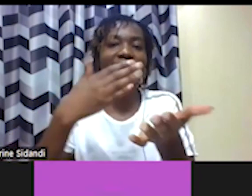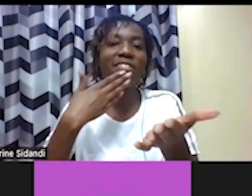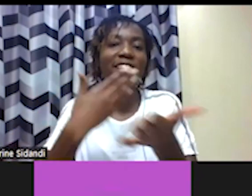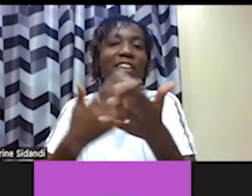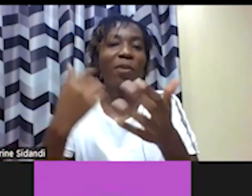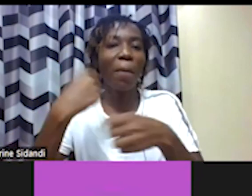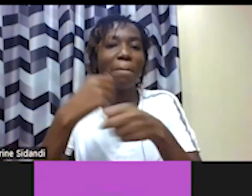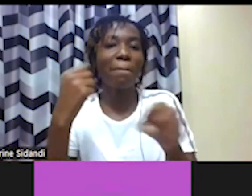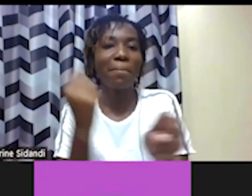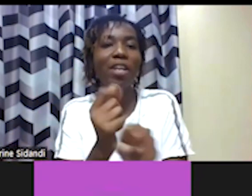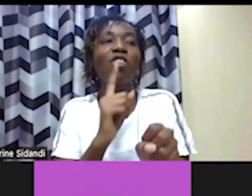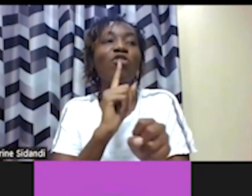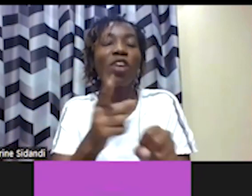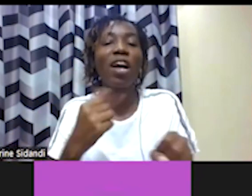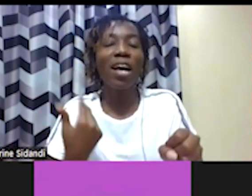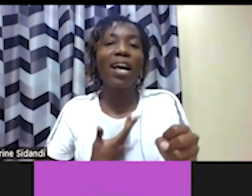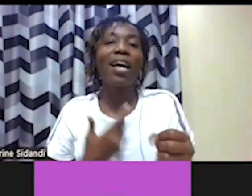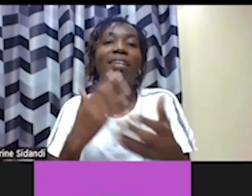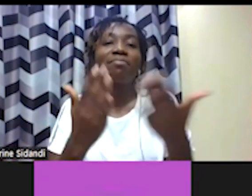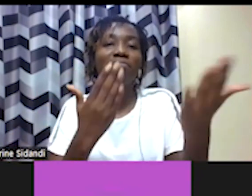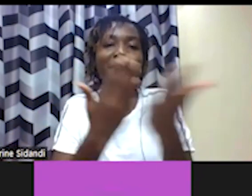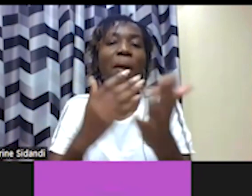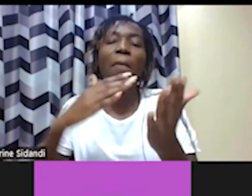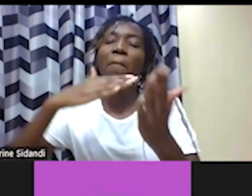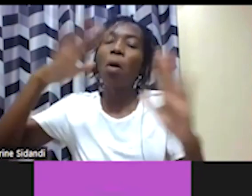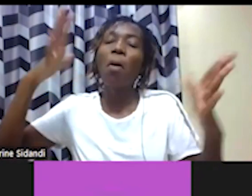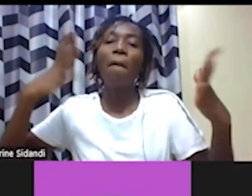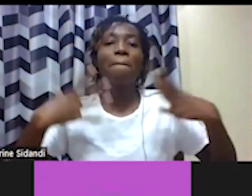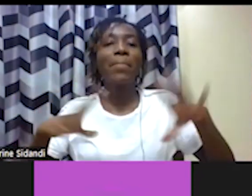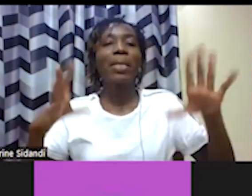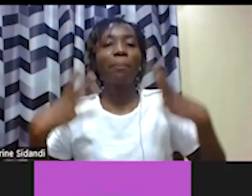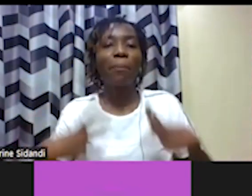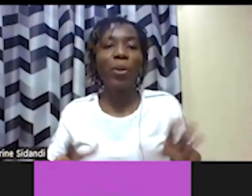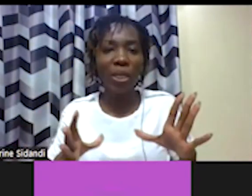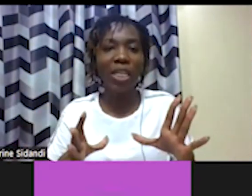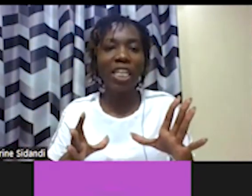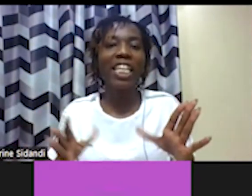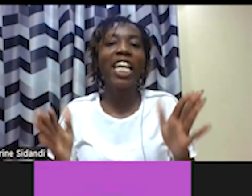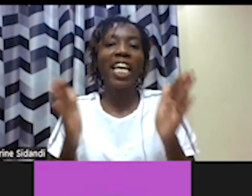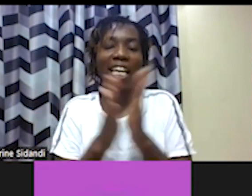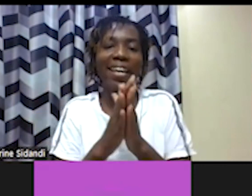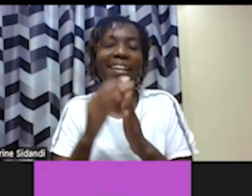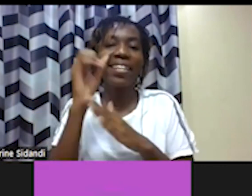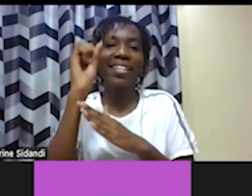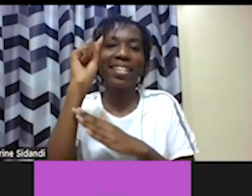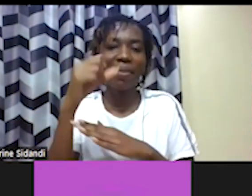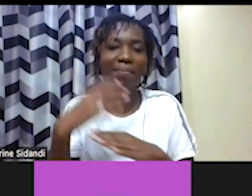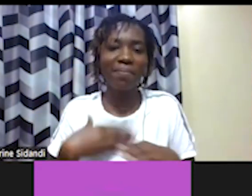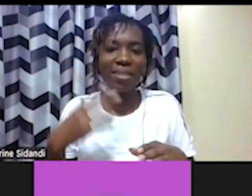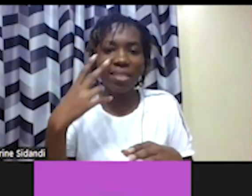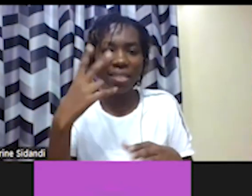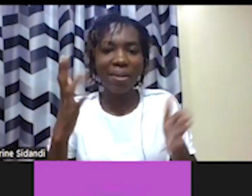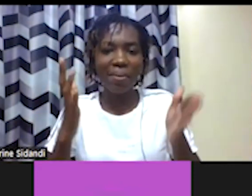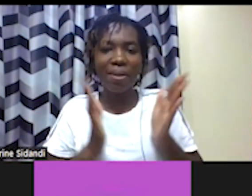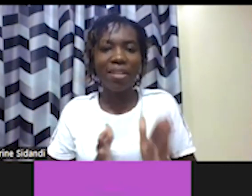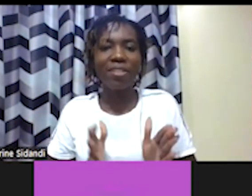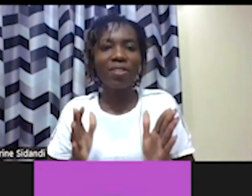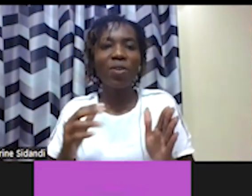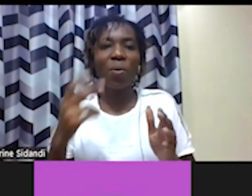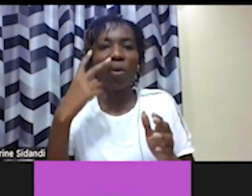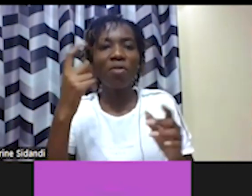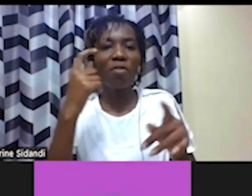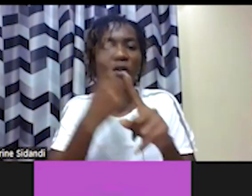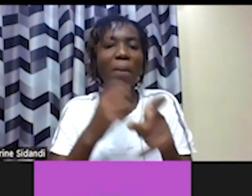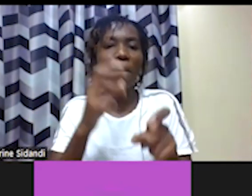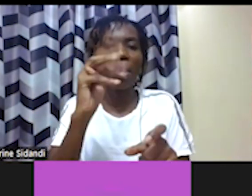us making sure that we are reaching to much more people. Oh yeah, I have seen somebody watching from Malawi. Thank